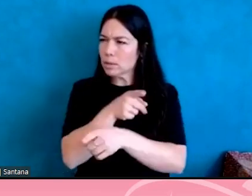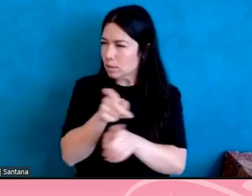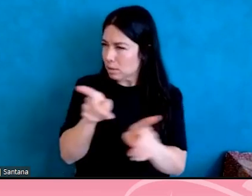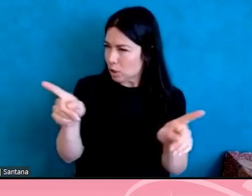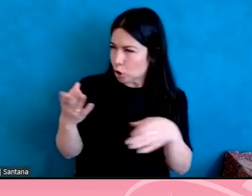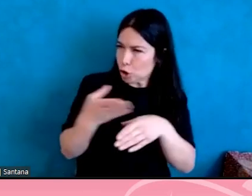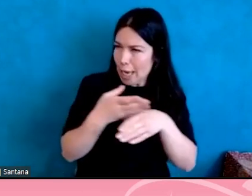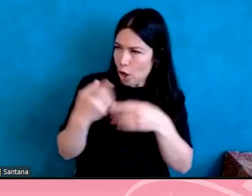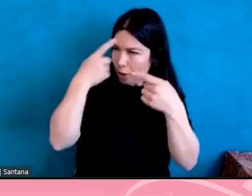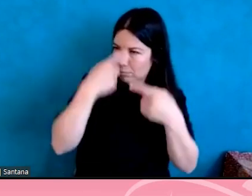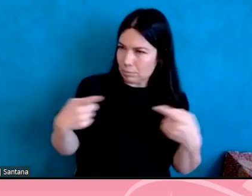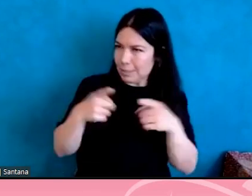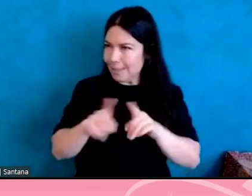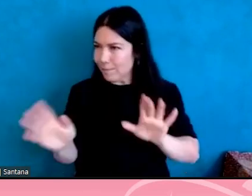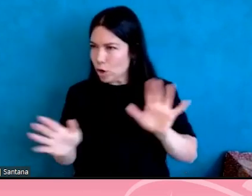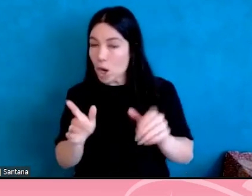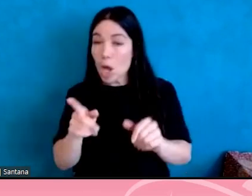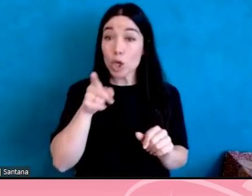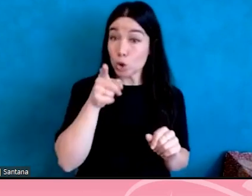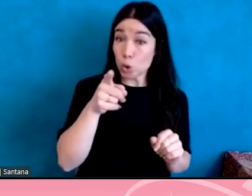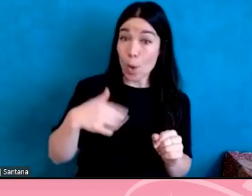and error with respect to speech sound disorder?